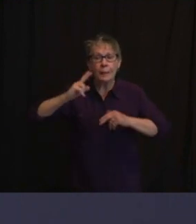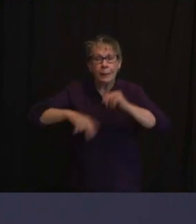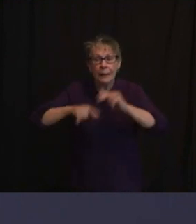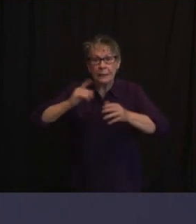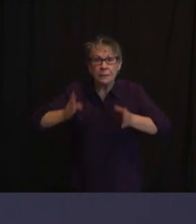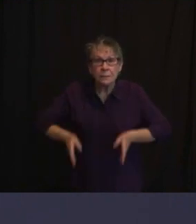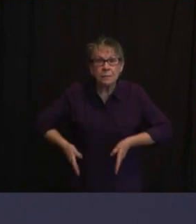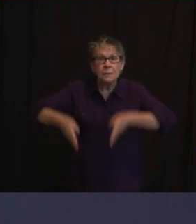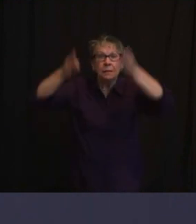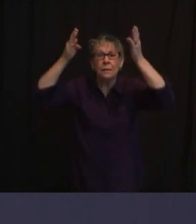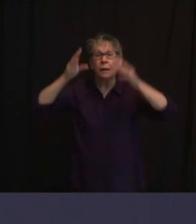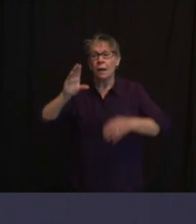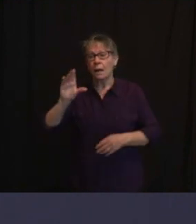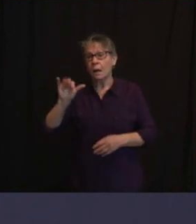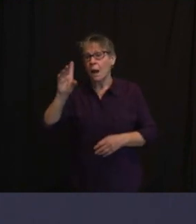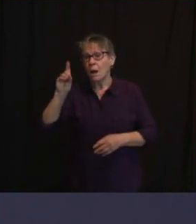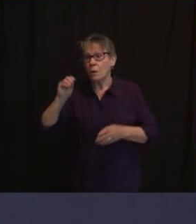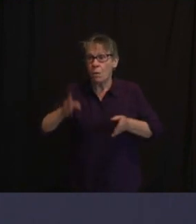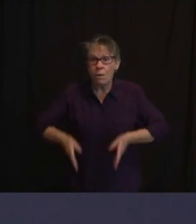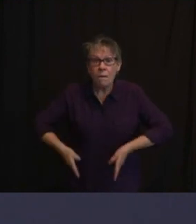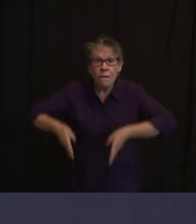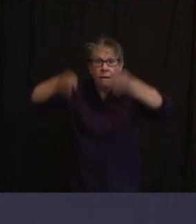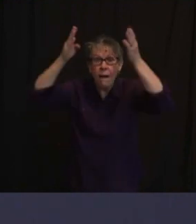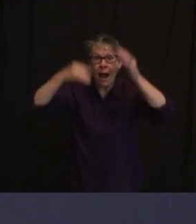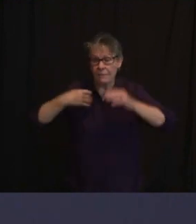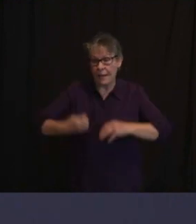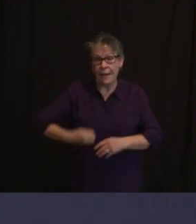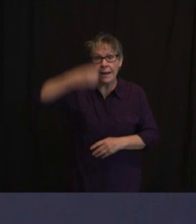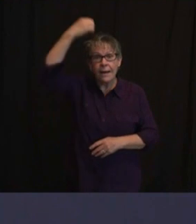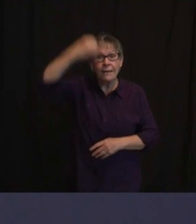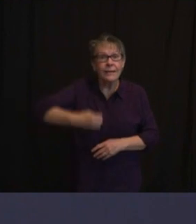Let's give that some thought. It's a very good point.